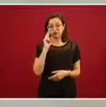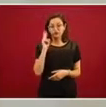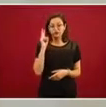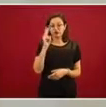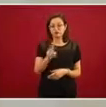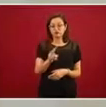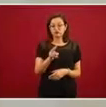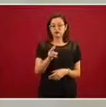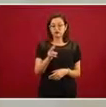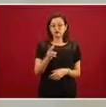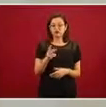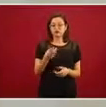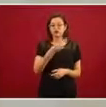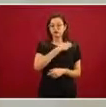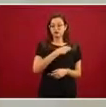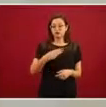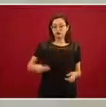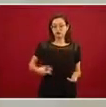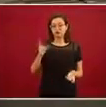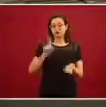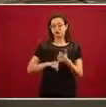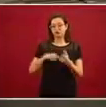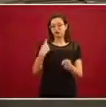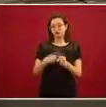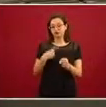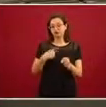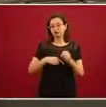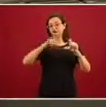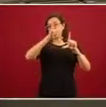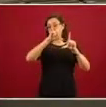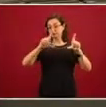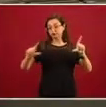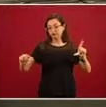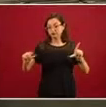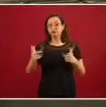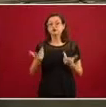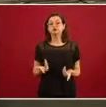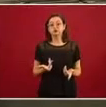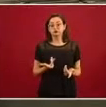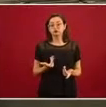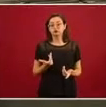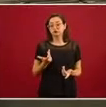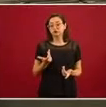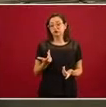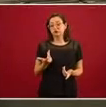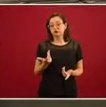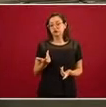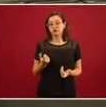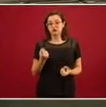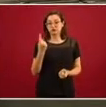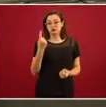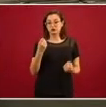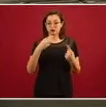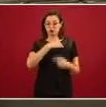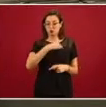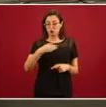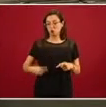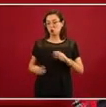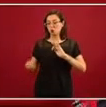why don't, this is totally depending. This is a consequence of